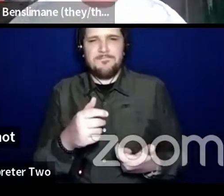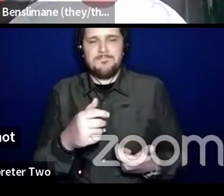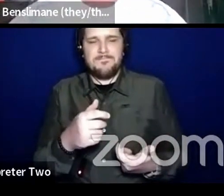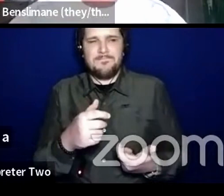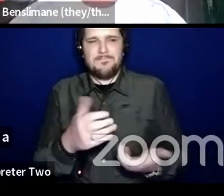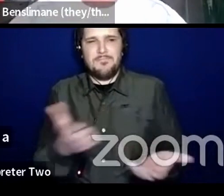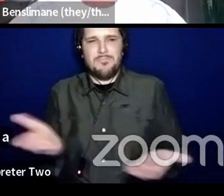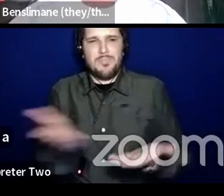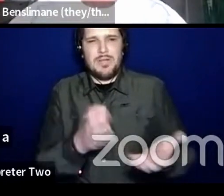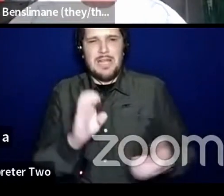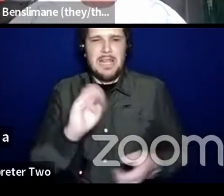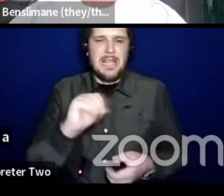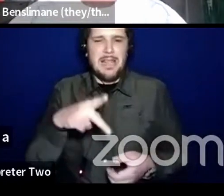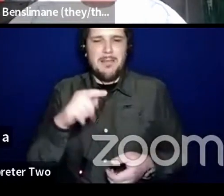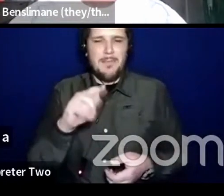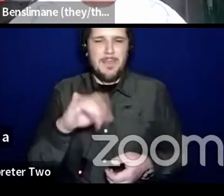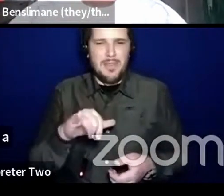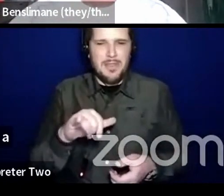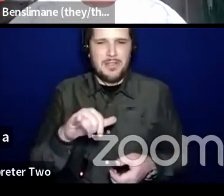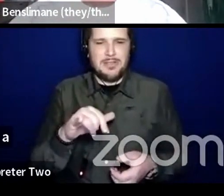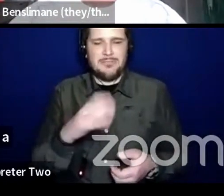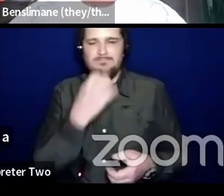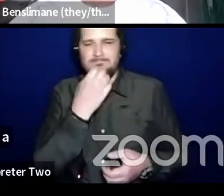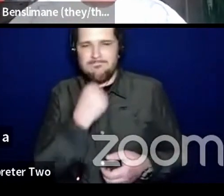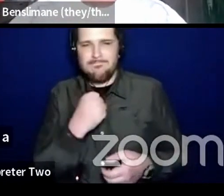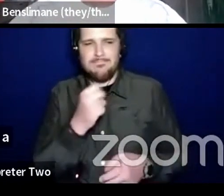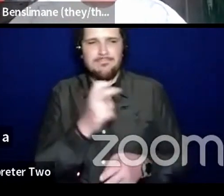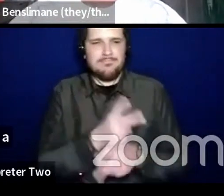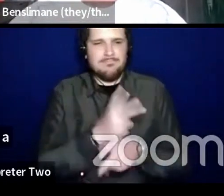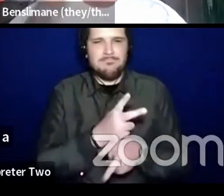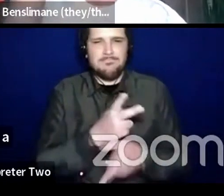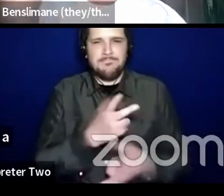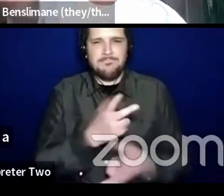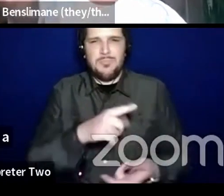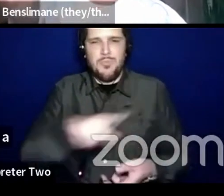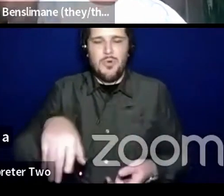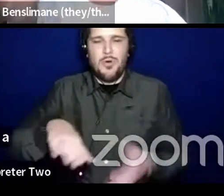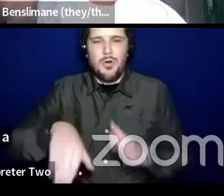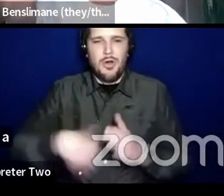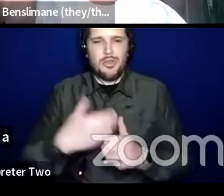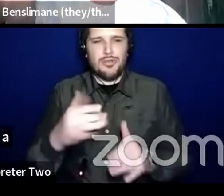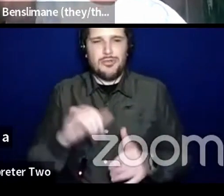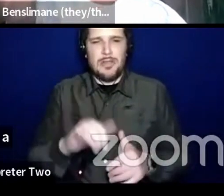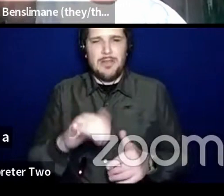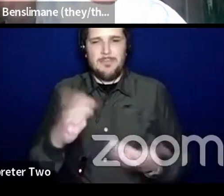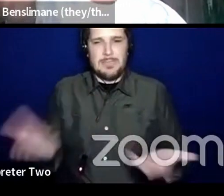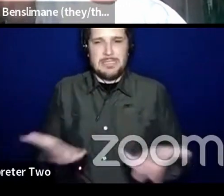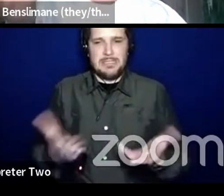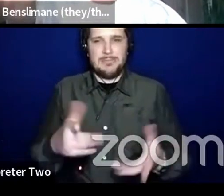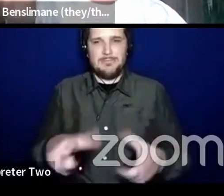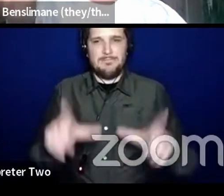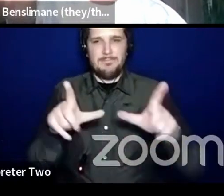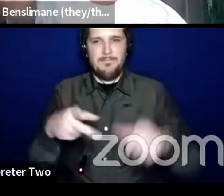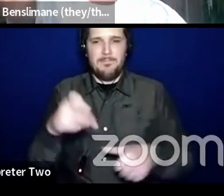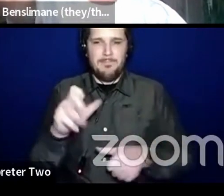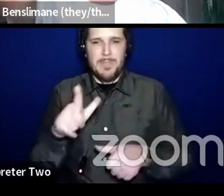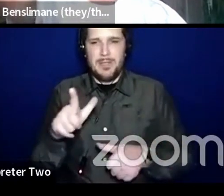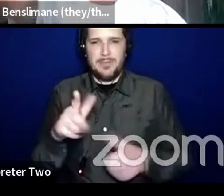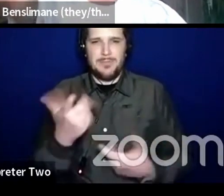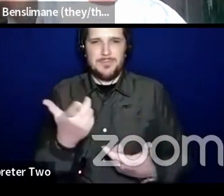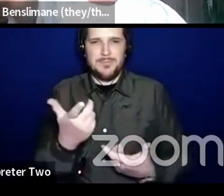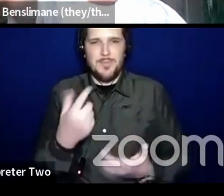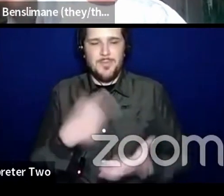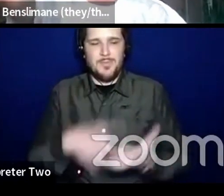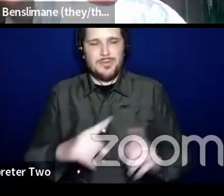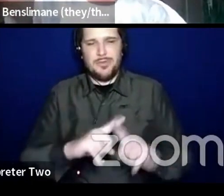empathy, where we can foster love, where we can foster that practice, because we're all doing that by being here. And so what's so different